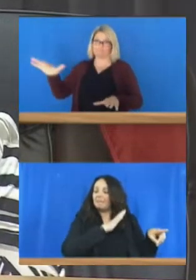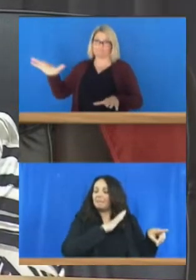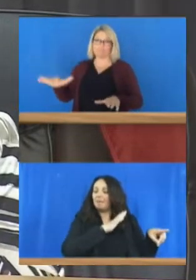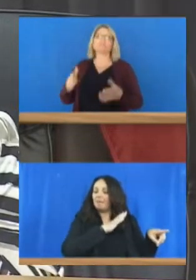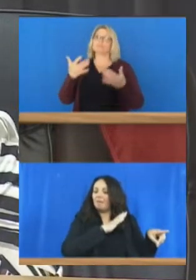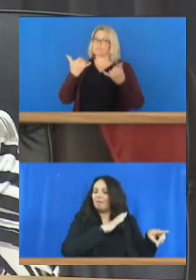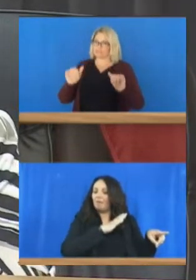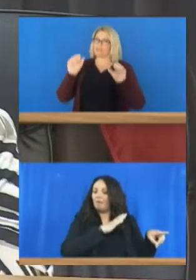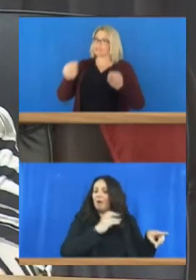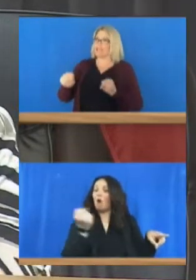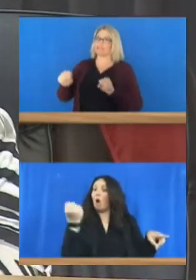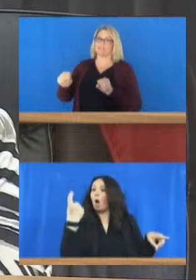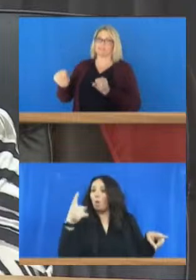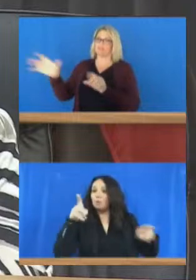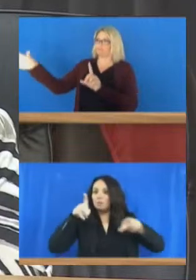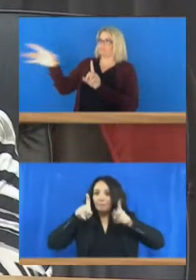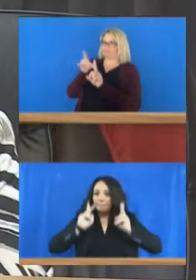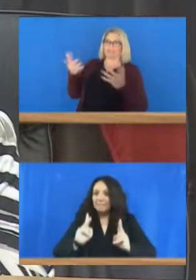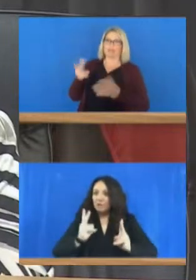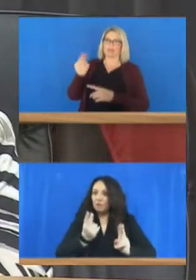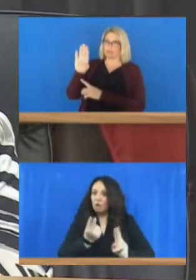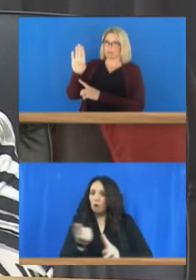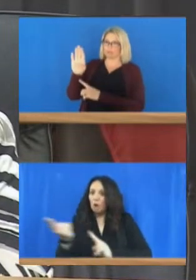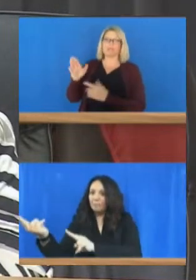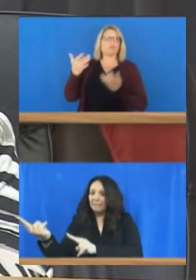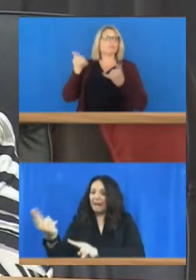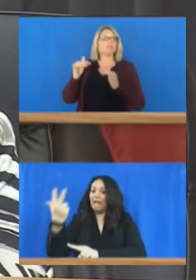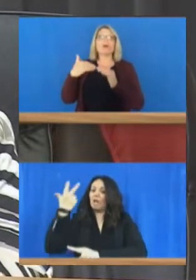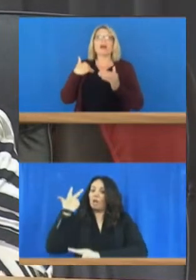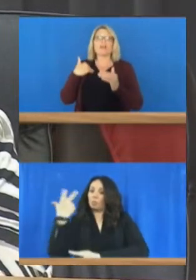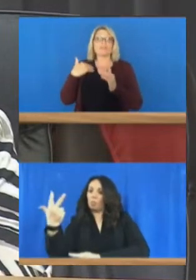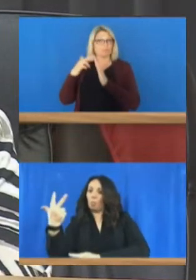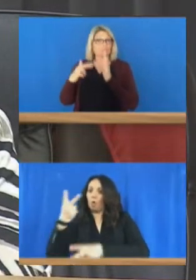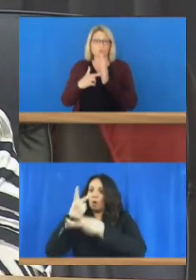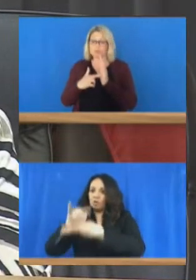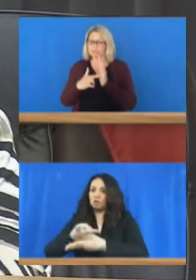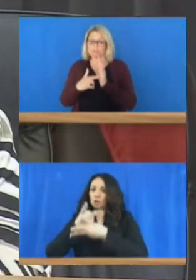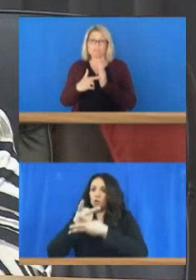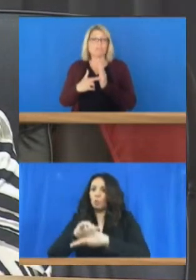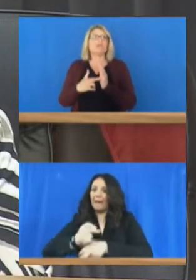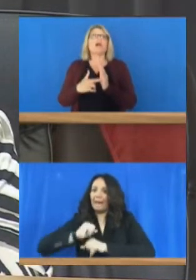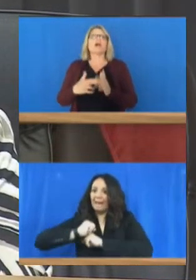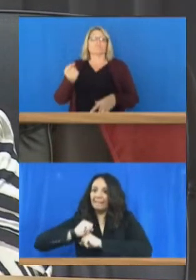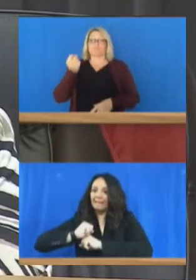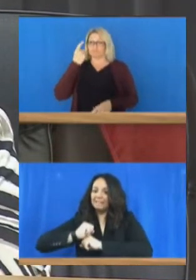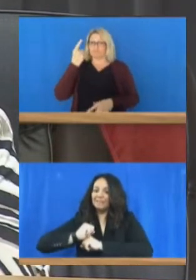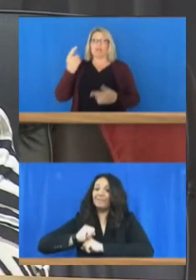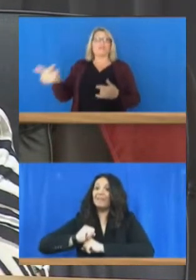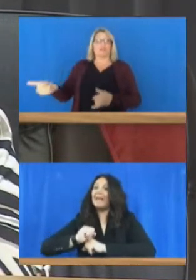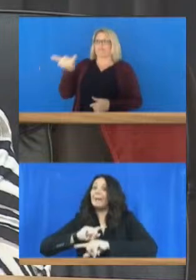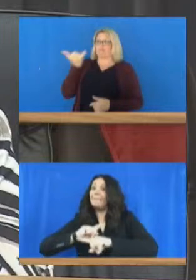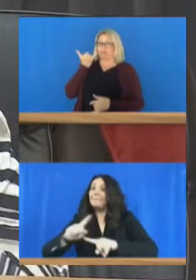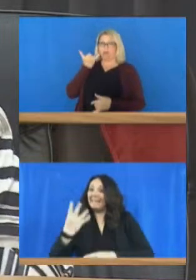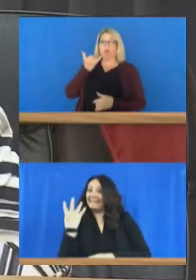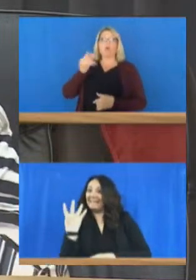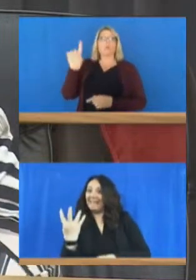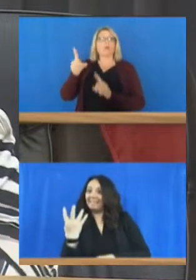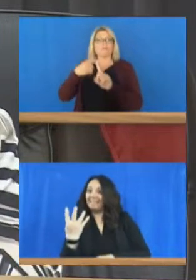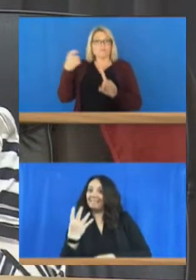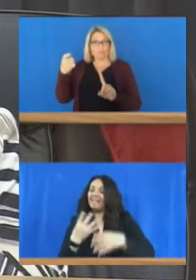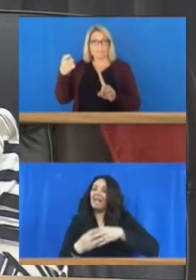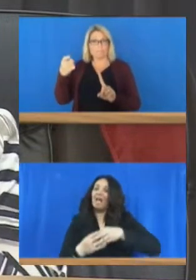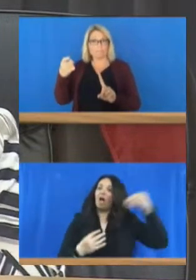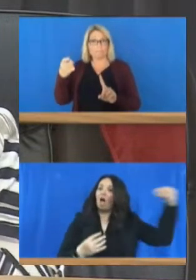situation outside our boundaries, travel anywhere outside New Brunswick is bringing that risk into the